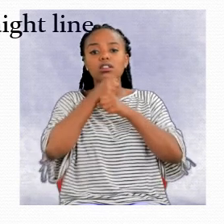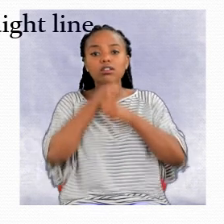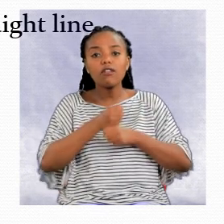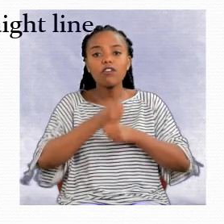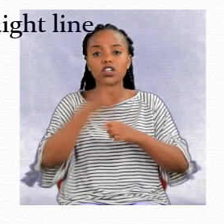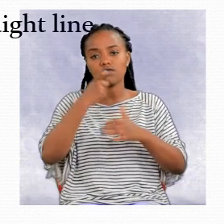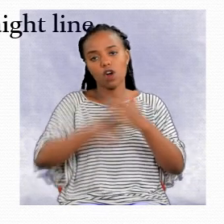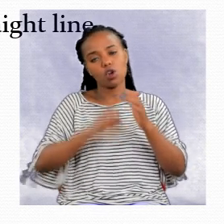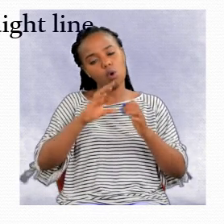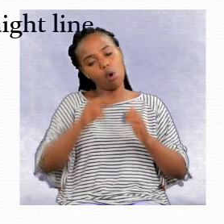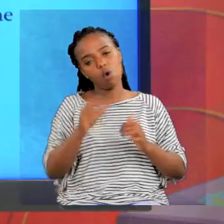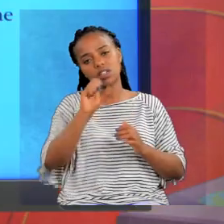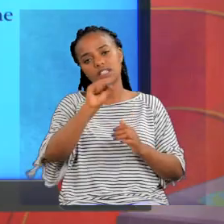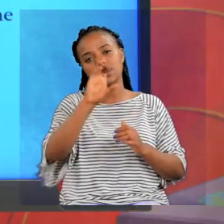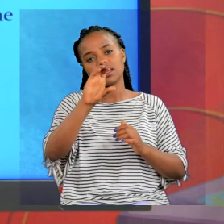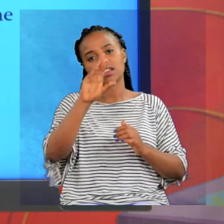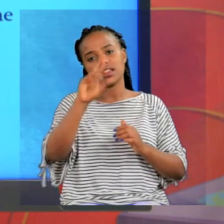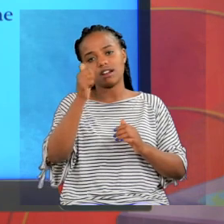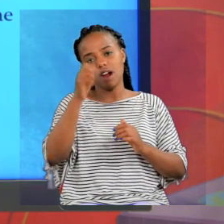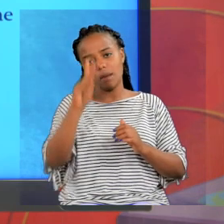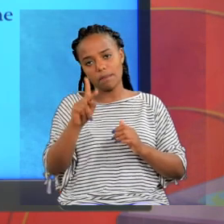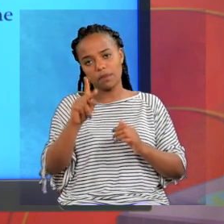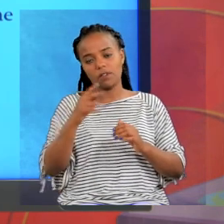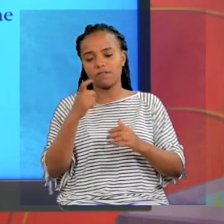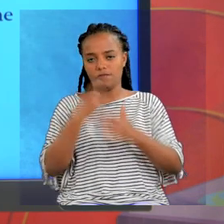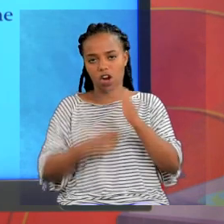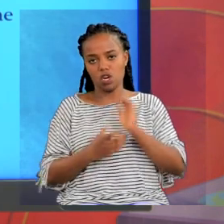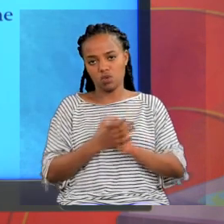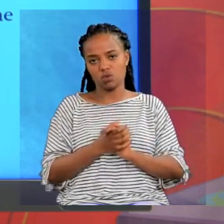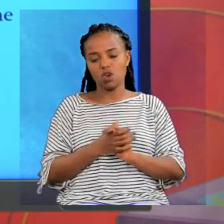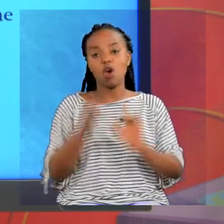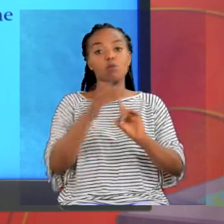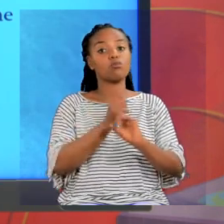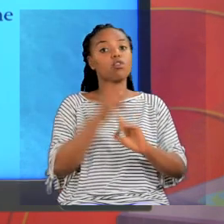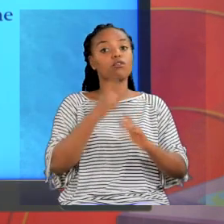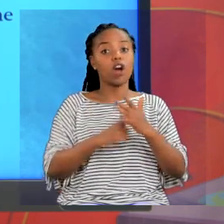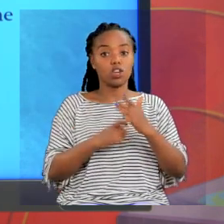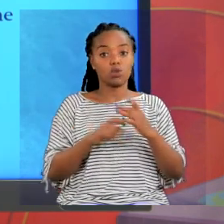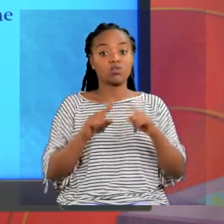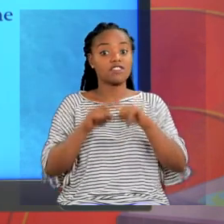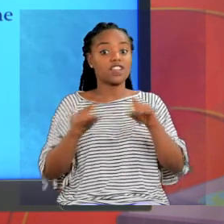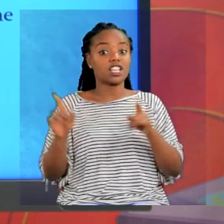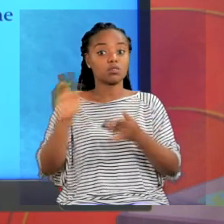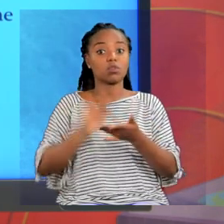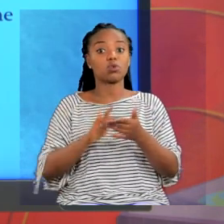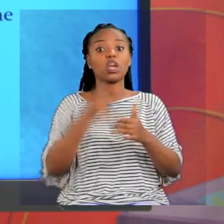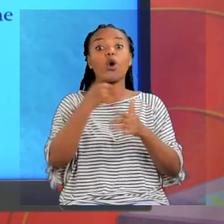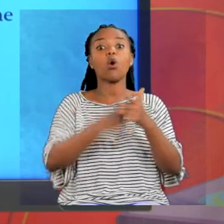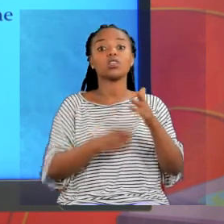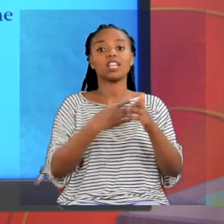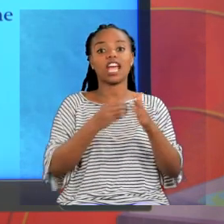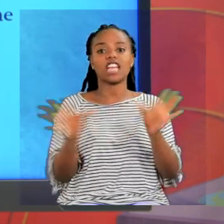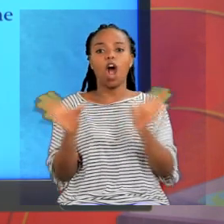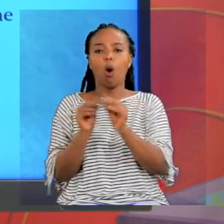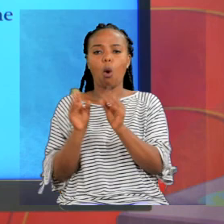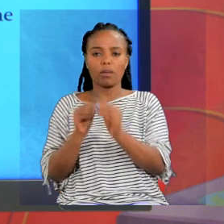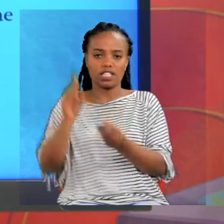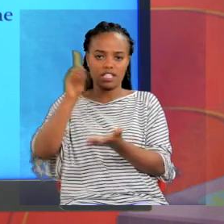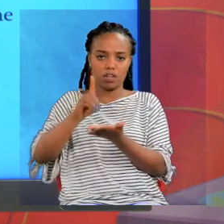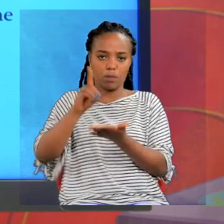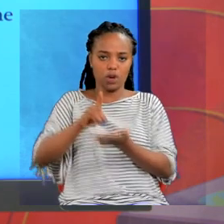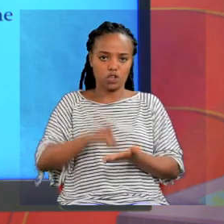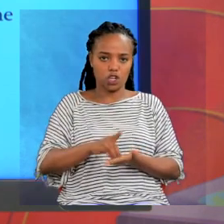or scrap value. Book value is simply given by the difference between cost and accumulated